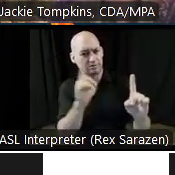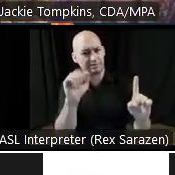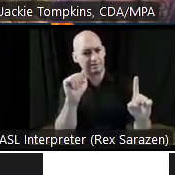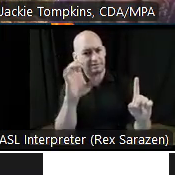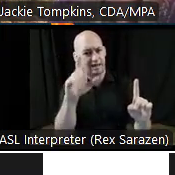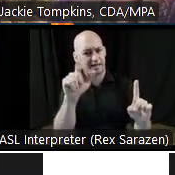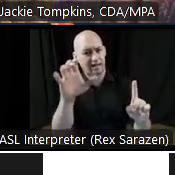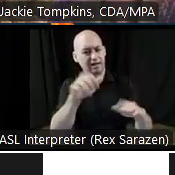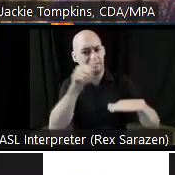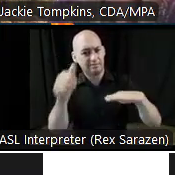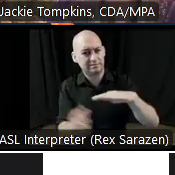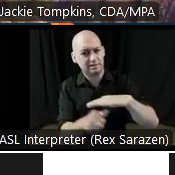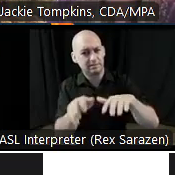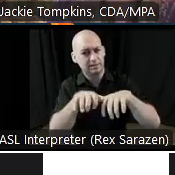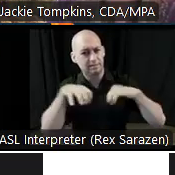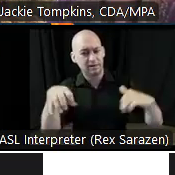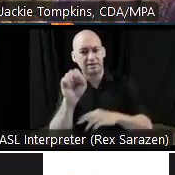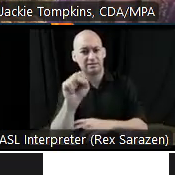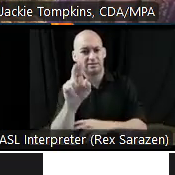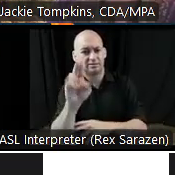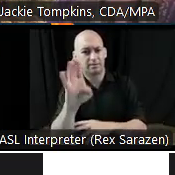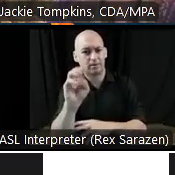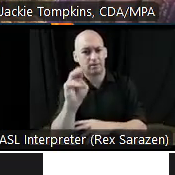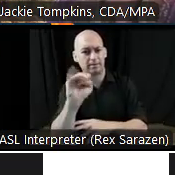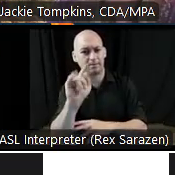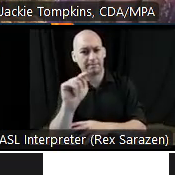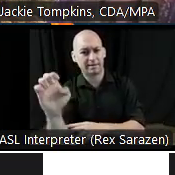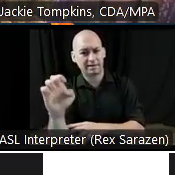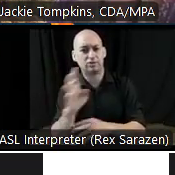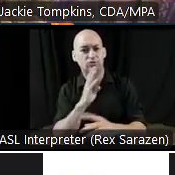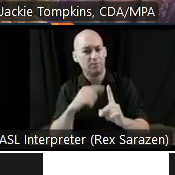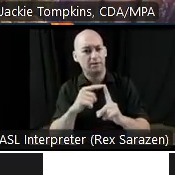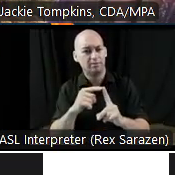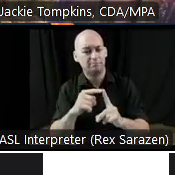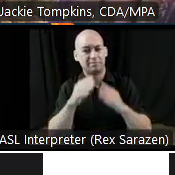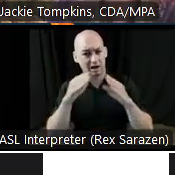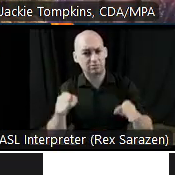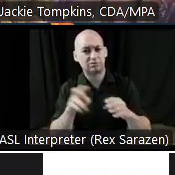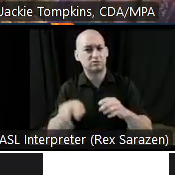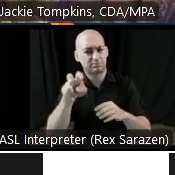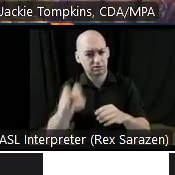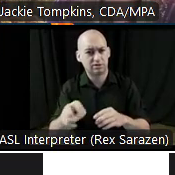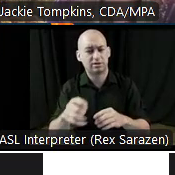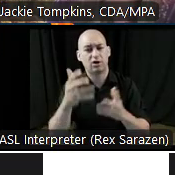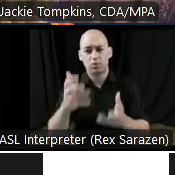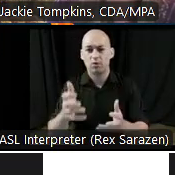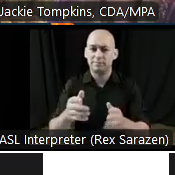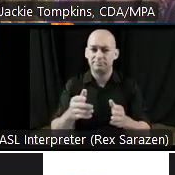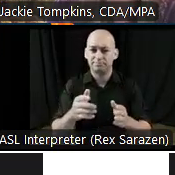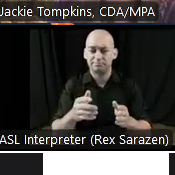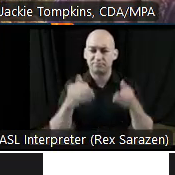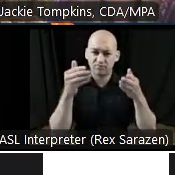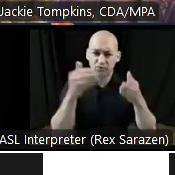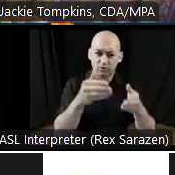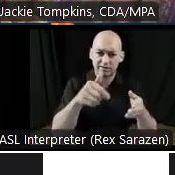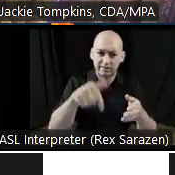subcommittees, Home and Community-Based Services, Housing, and Transportation, are looking to uplift and elevate to inform the